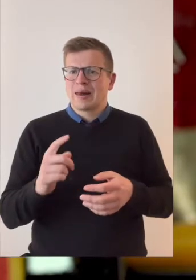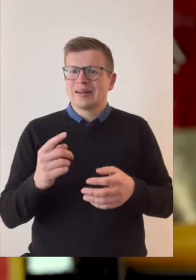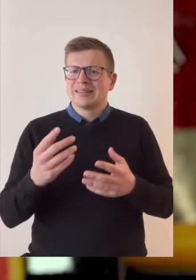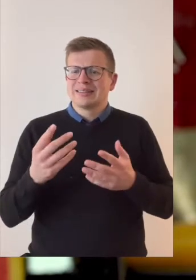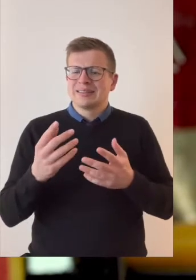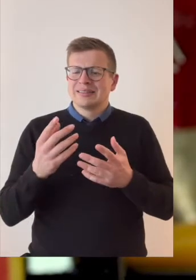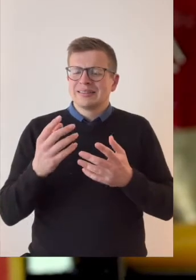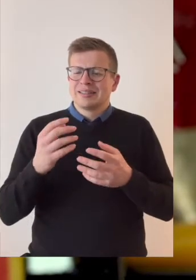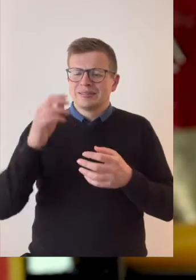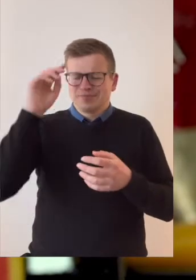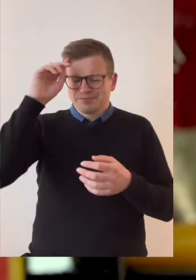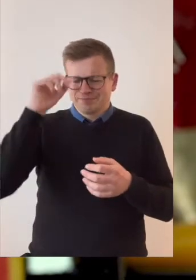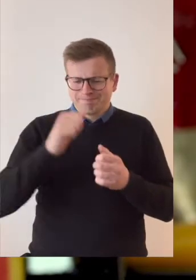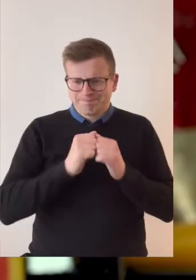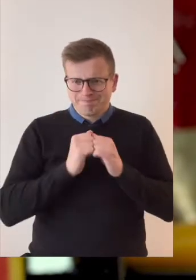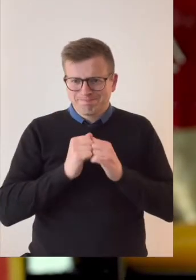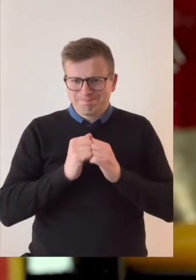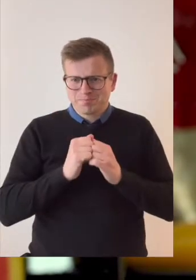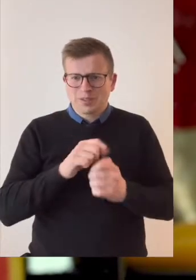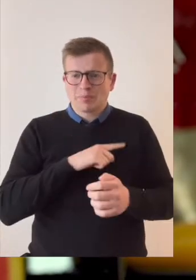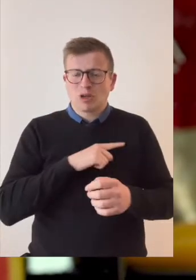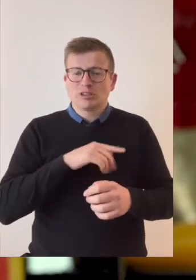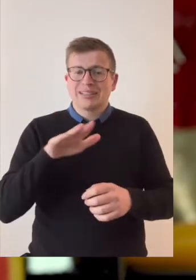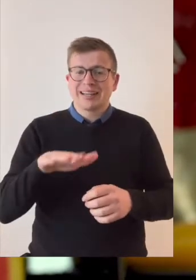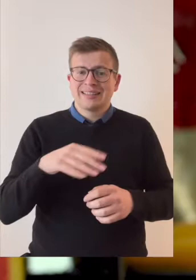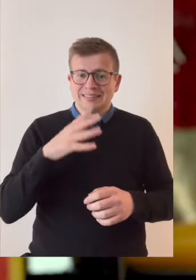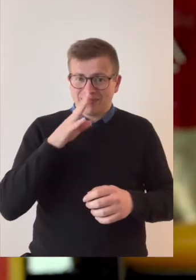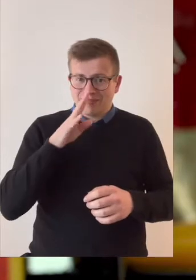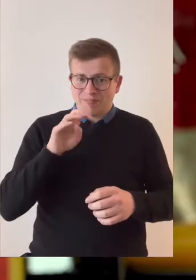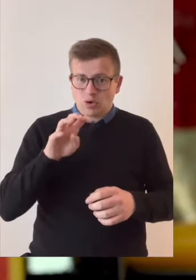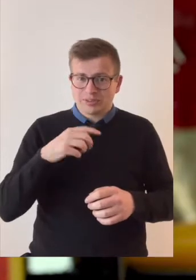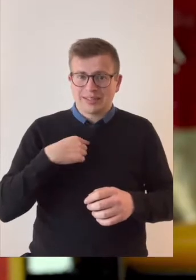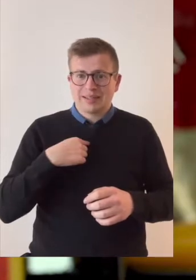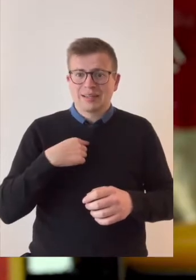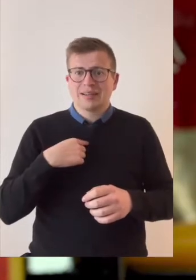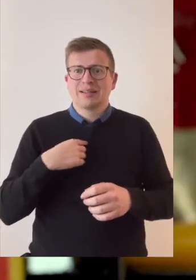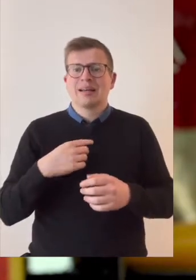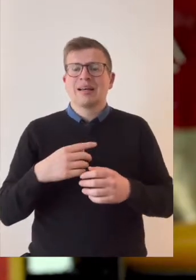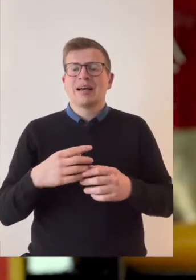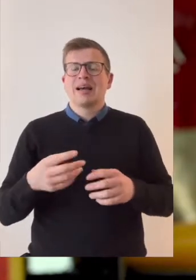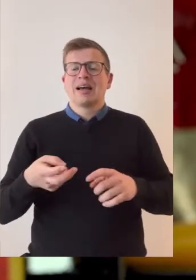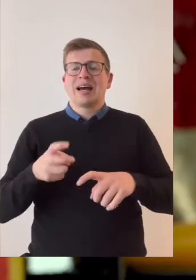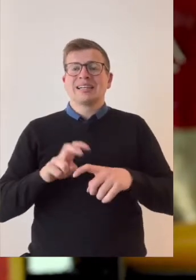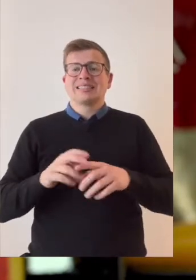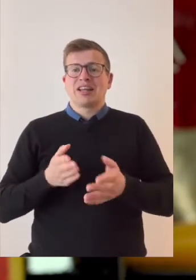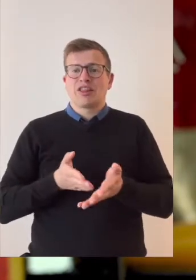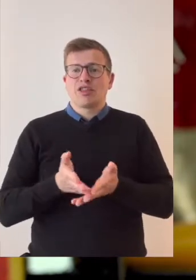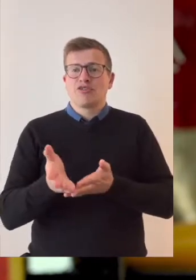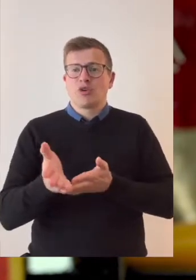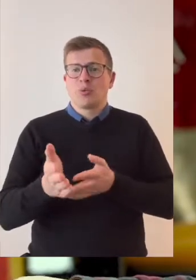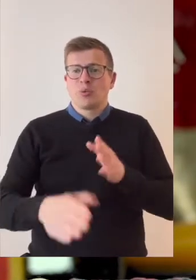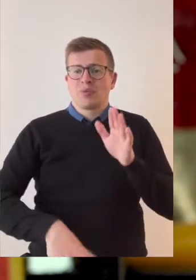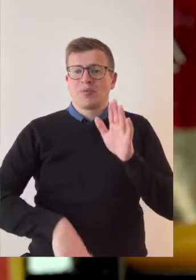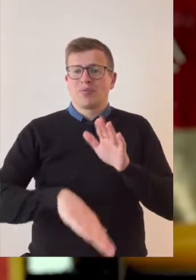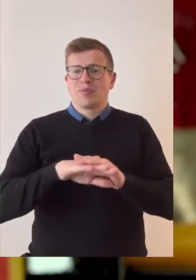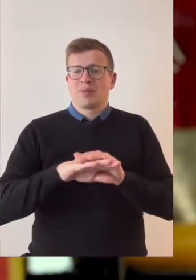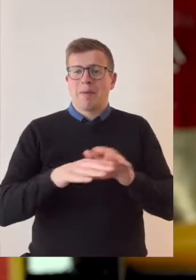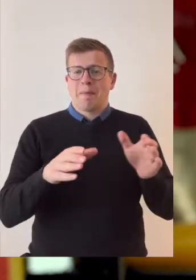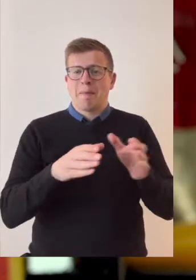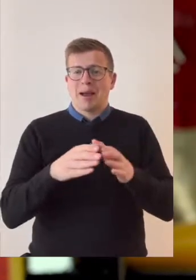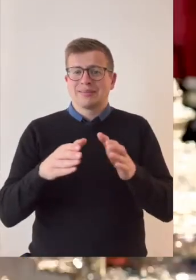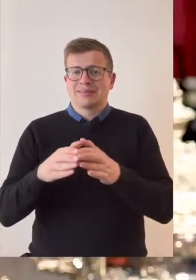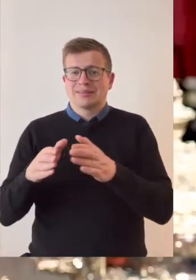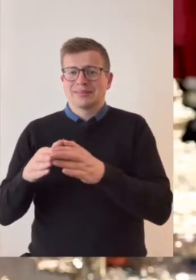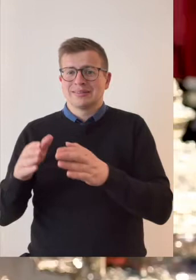a little bit of magic for me, because as a kid at 14, I sat through the whole lot of